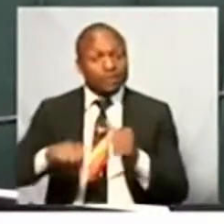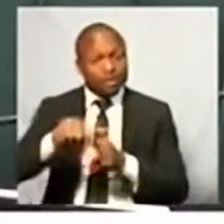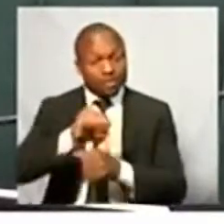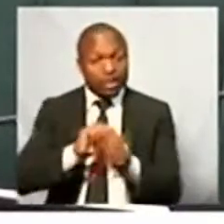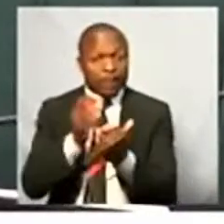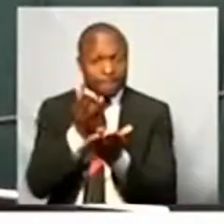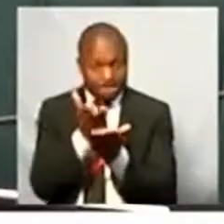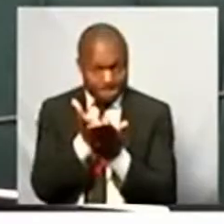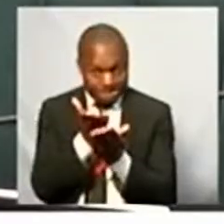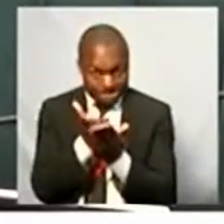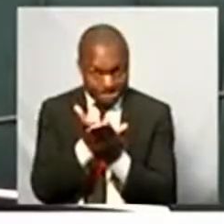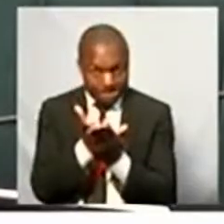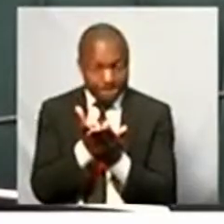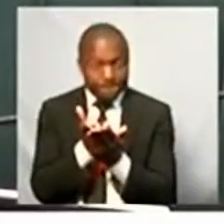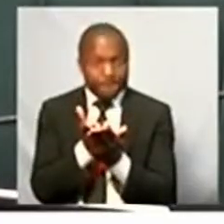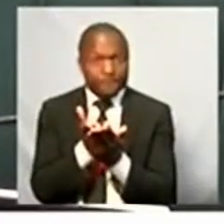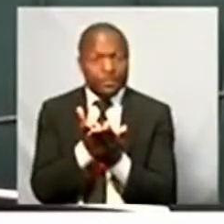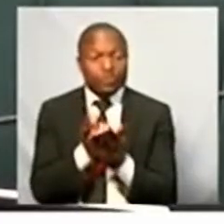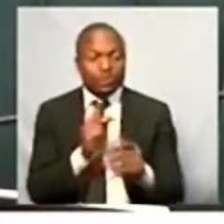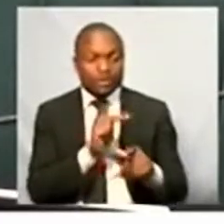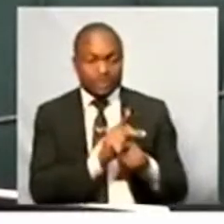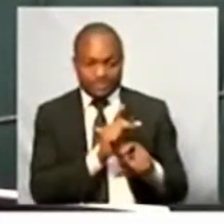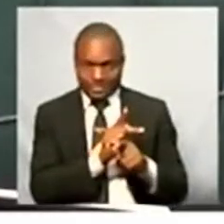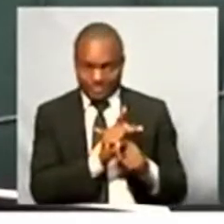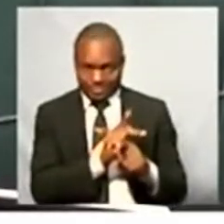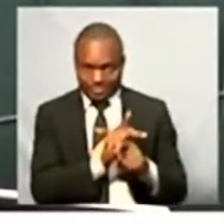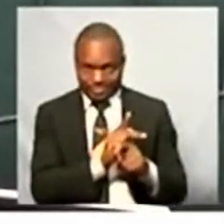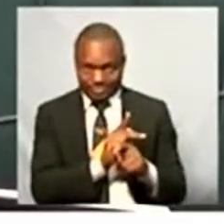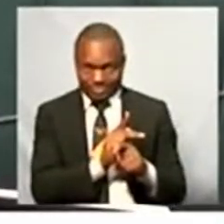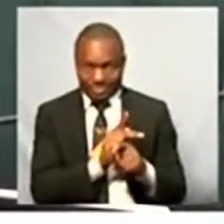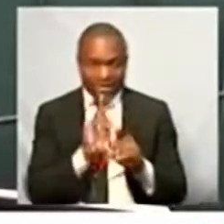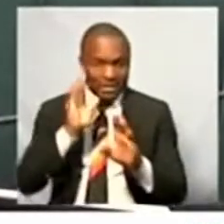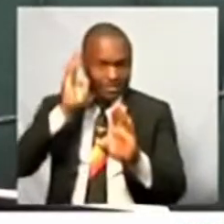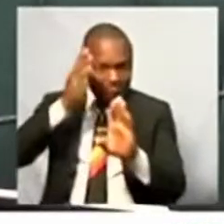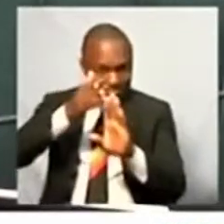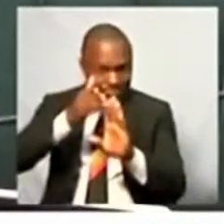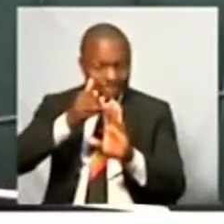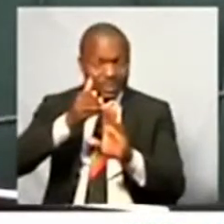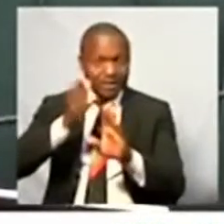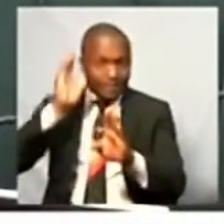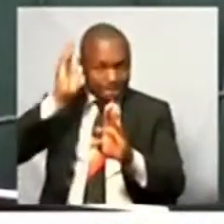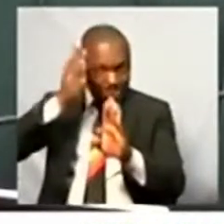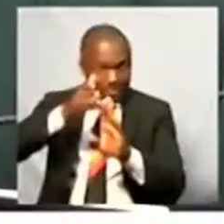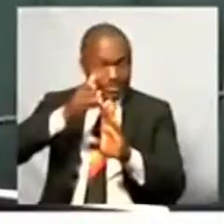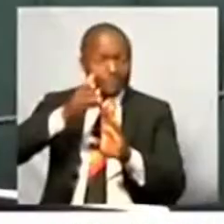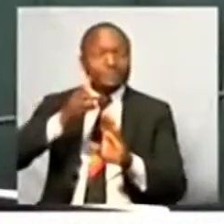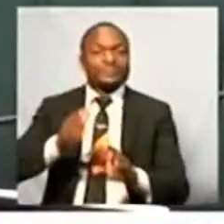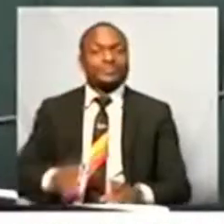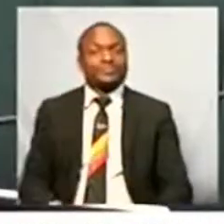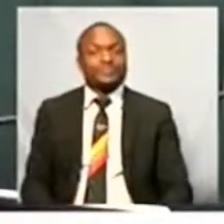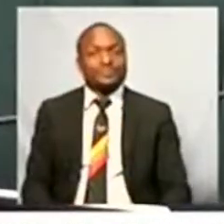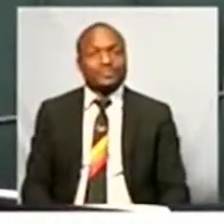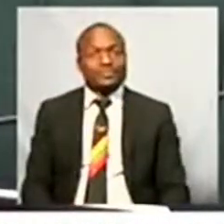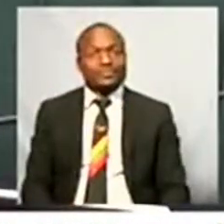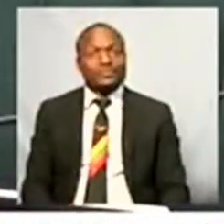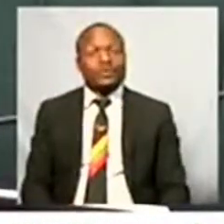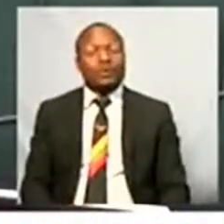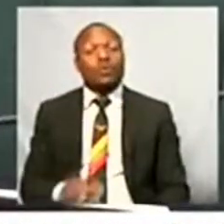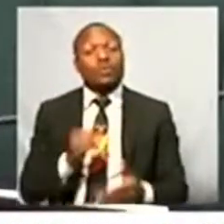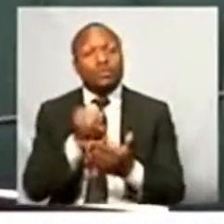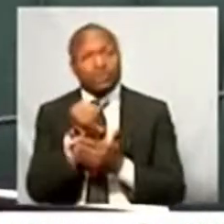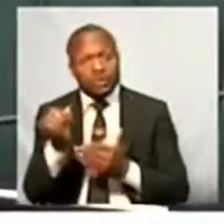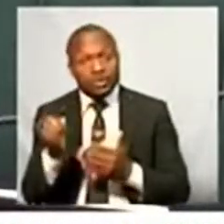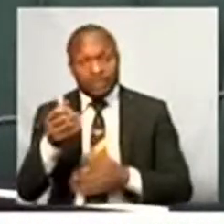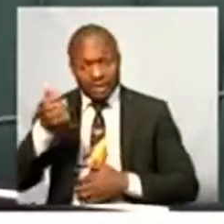proposal to reserve, particularly, and I repeat, particularly, on the issue